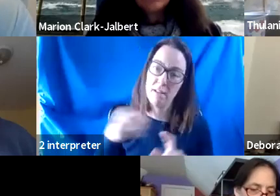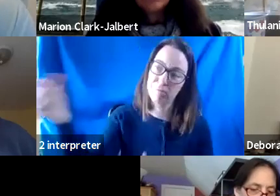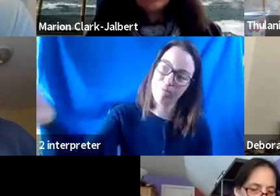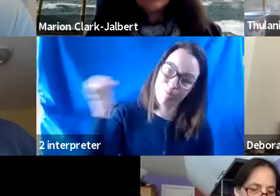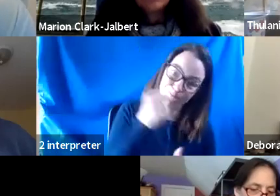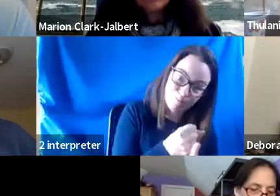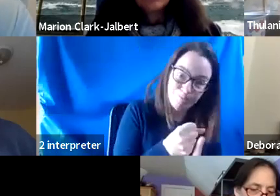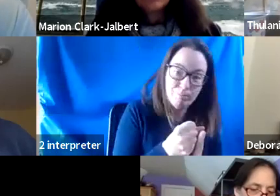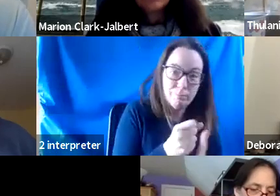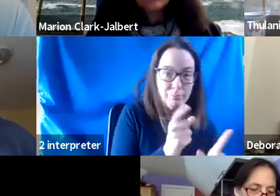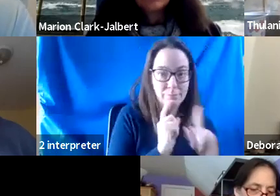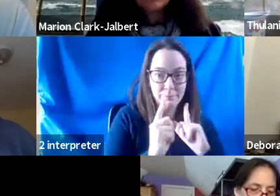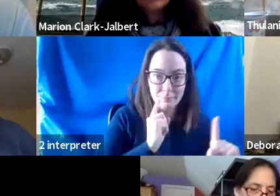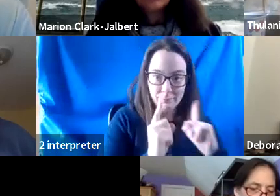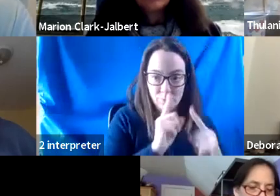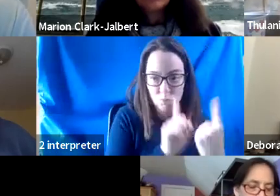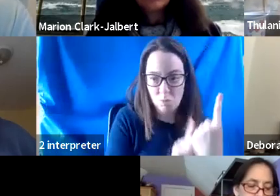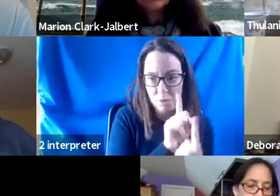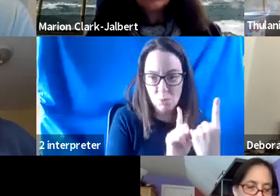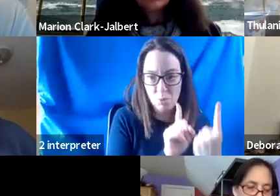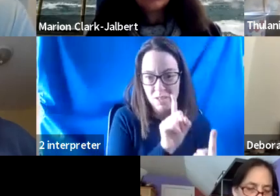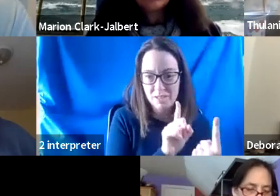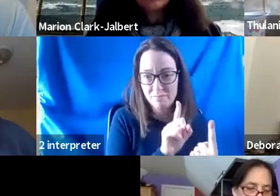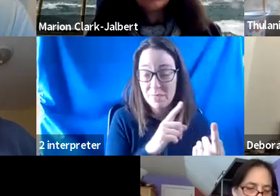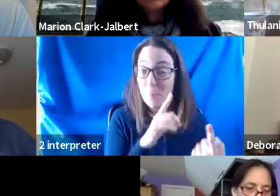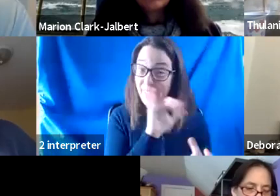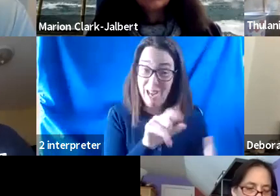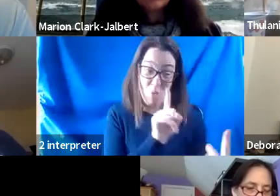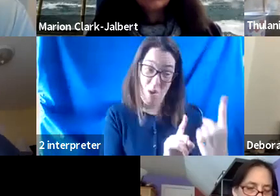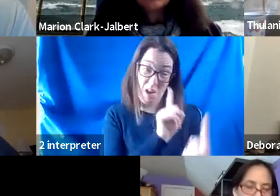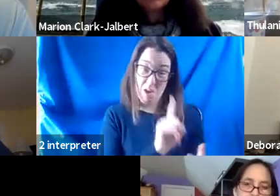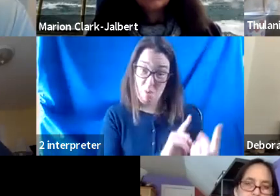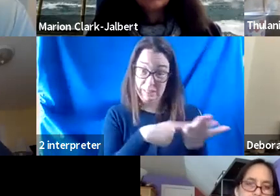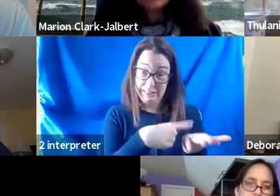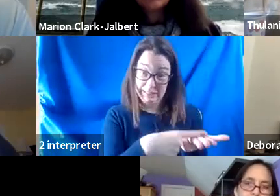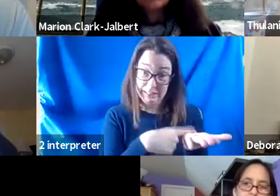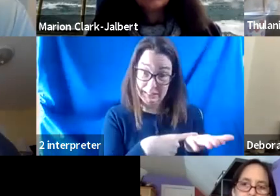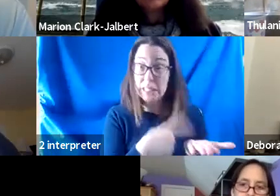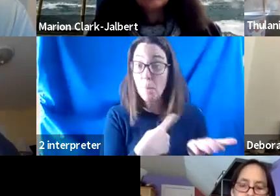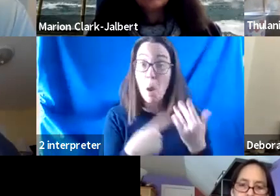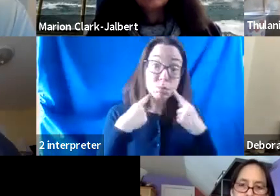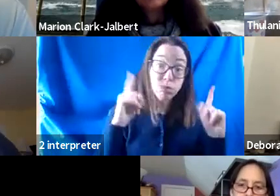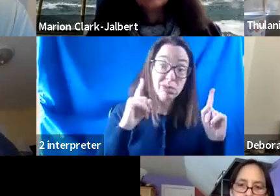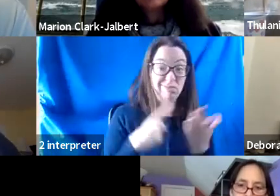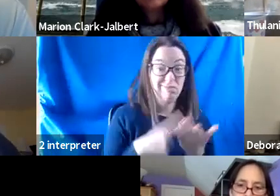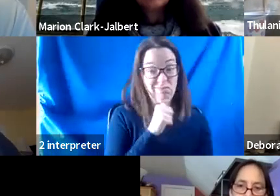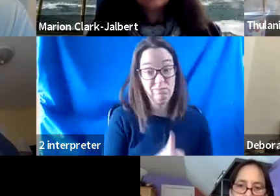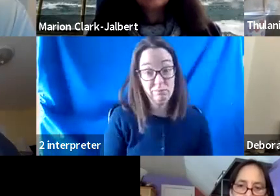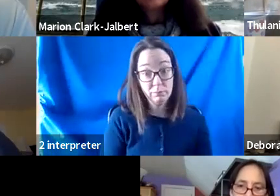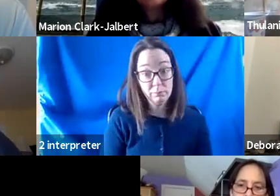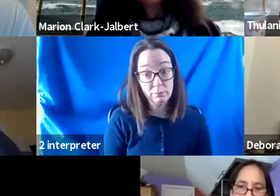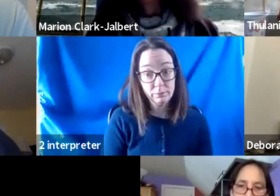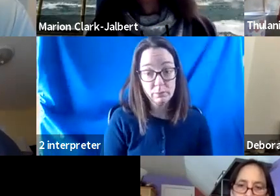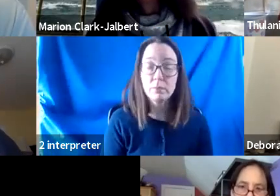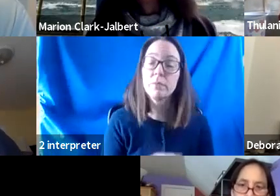private conversation, because that private conversation might go well or not well. So calling out might just be like, hey, we agreed in our community